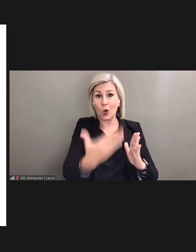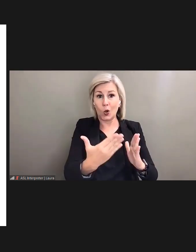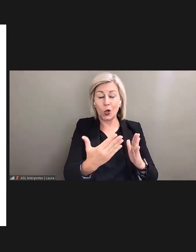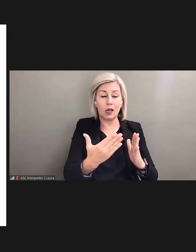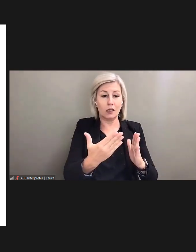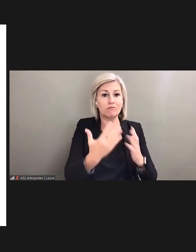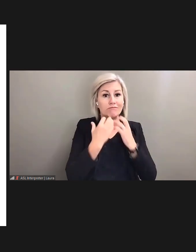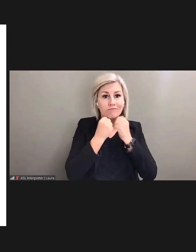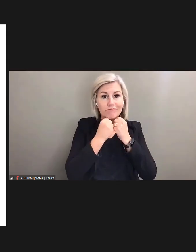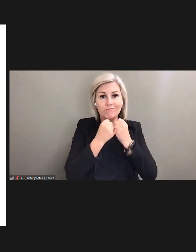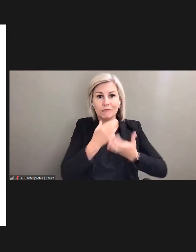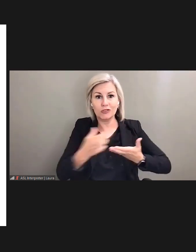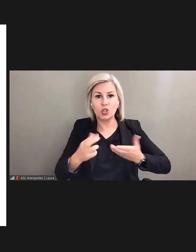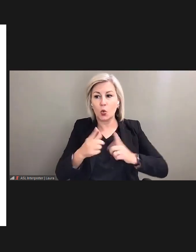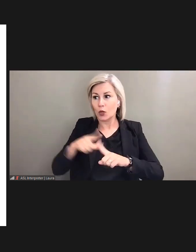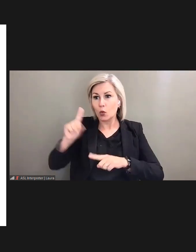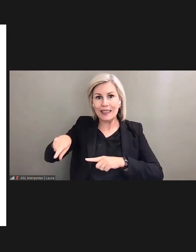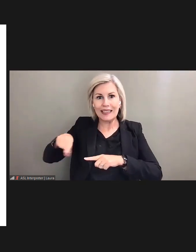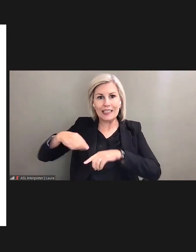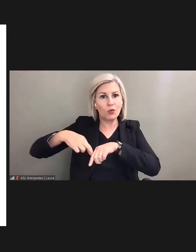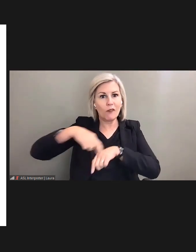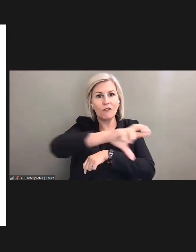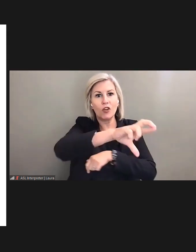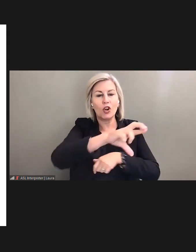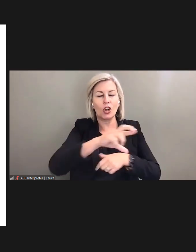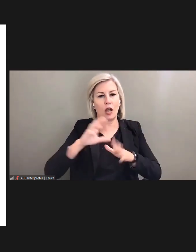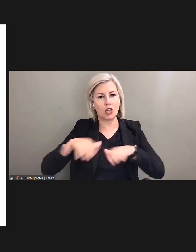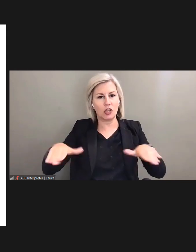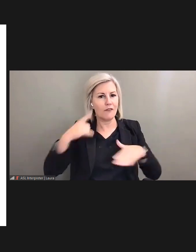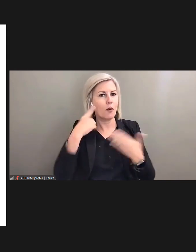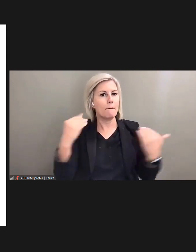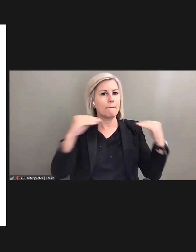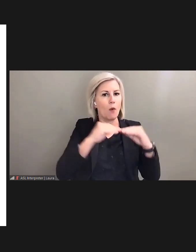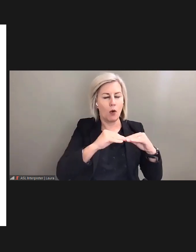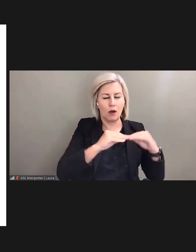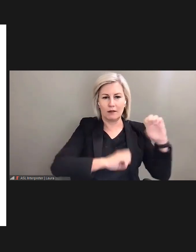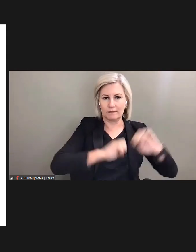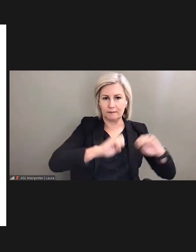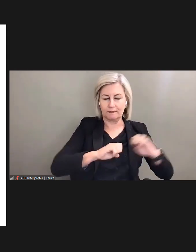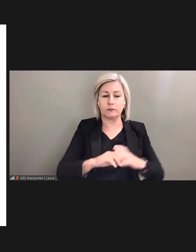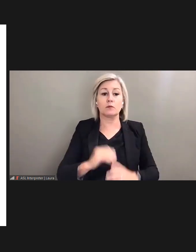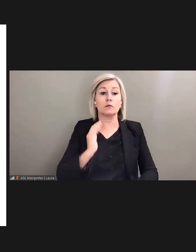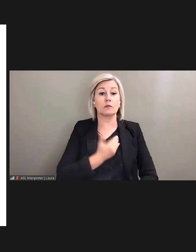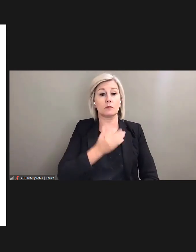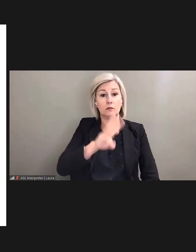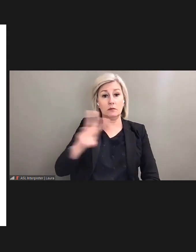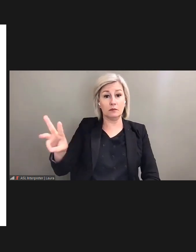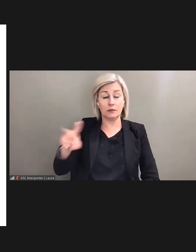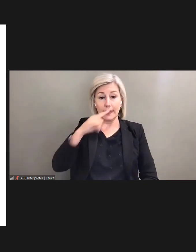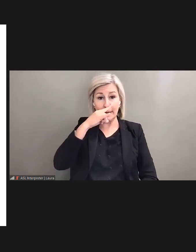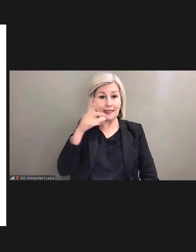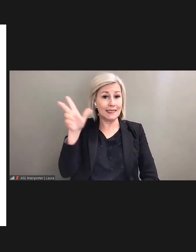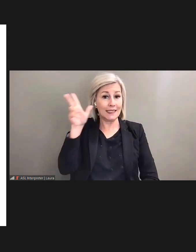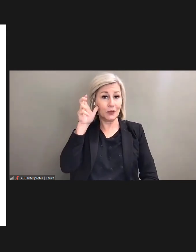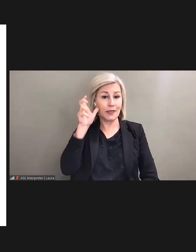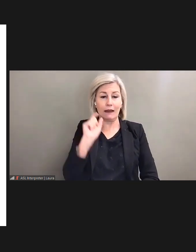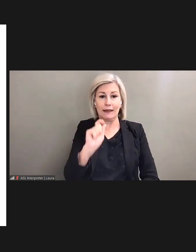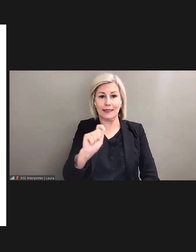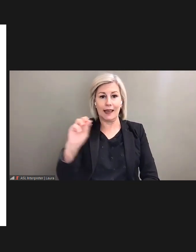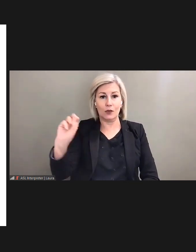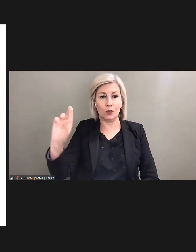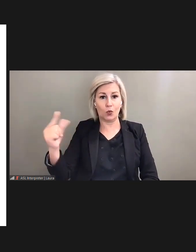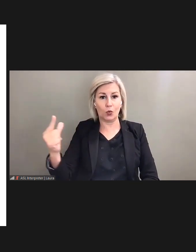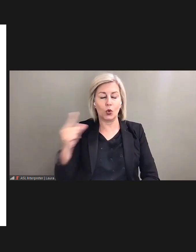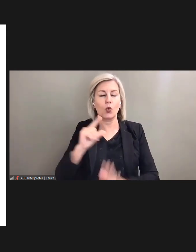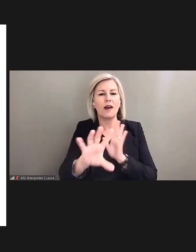need to refer a child for further evaluation. Now, on our website at kidshearing.org, you'll find a link